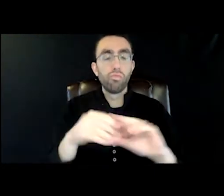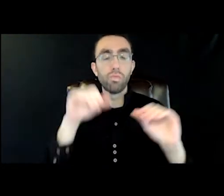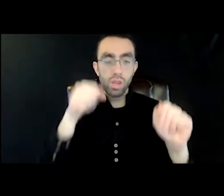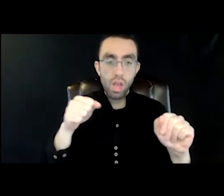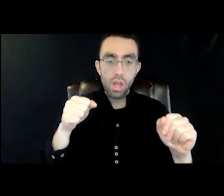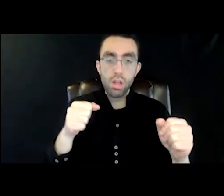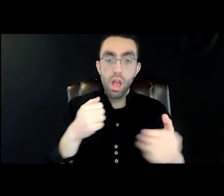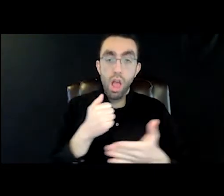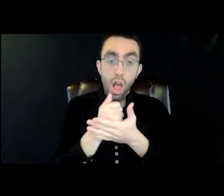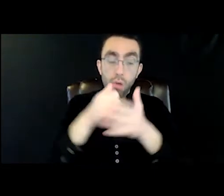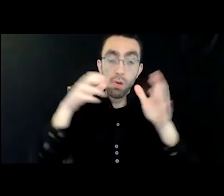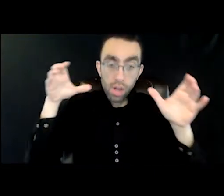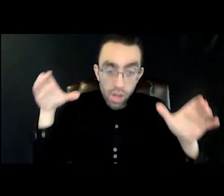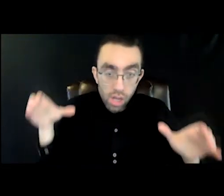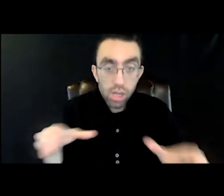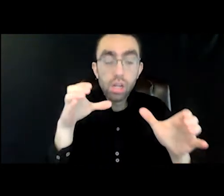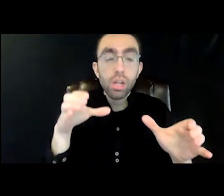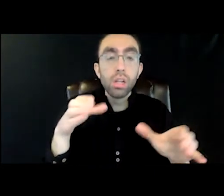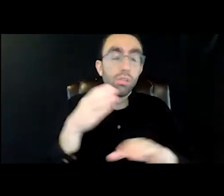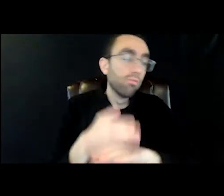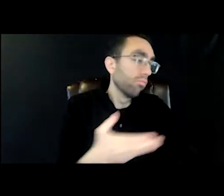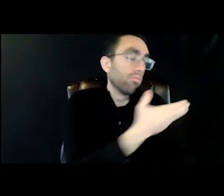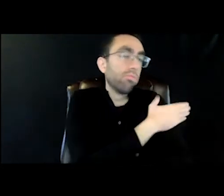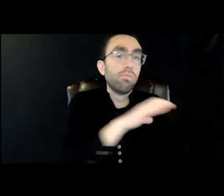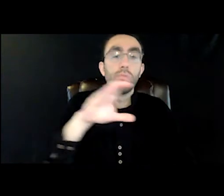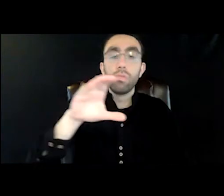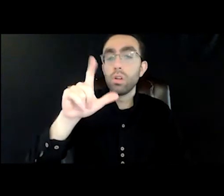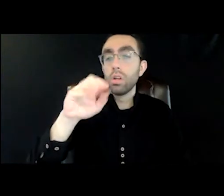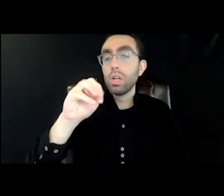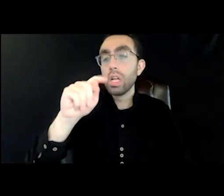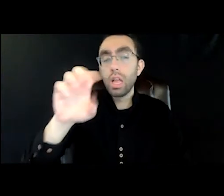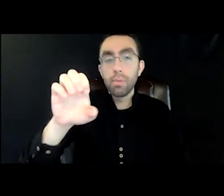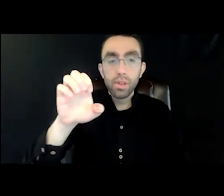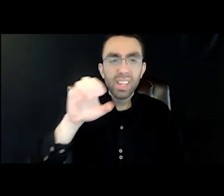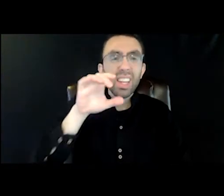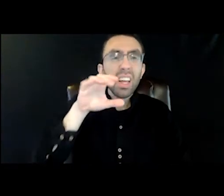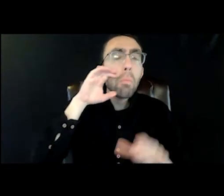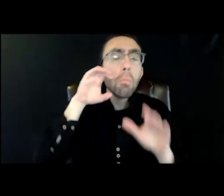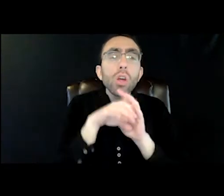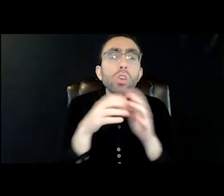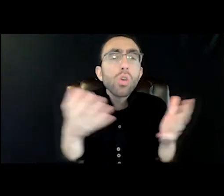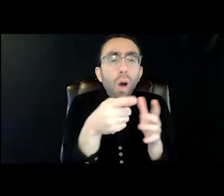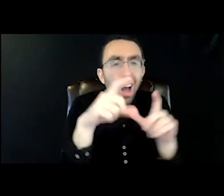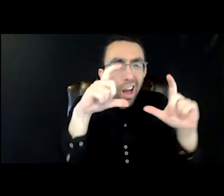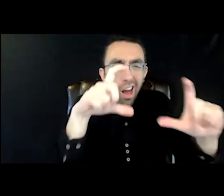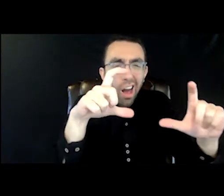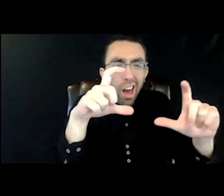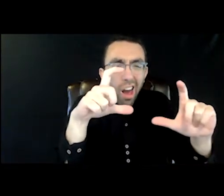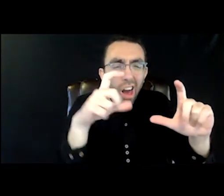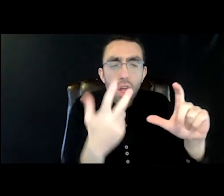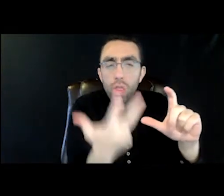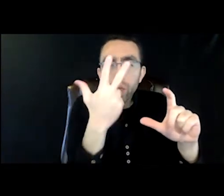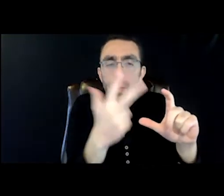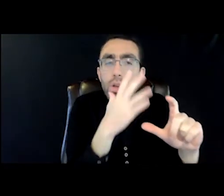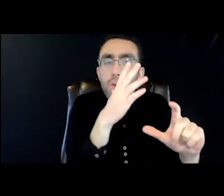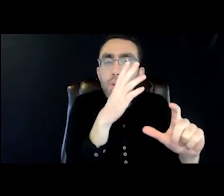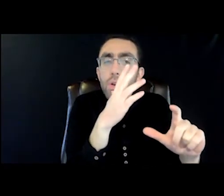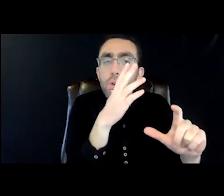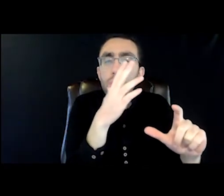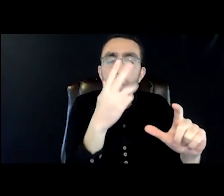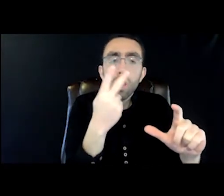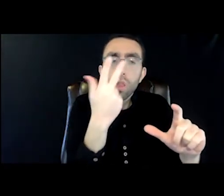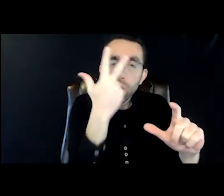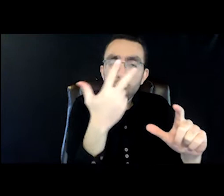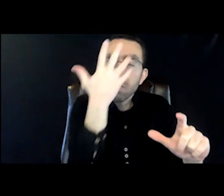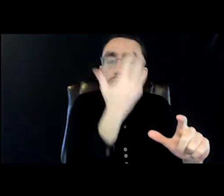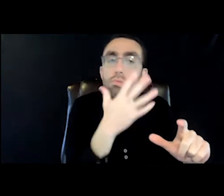as an organization, and this photograph on the screen is a photograph of me, Kate Wiener from Loam, and Kylea Frederick